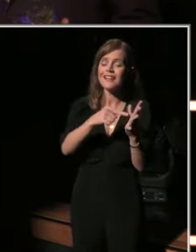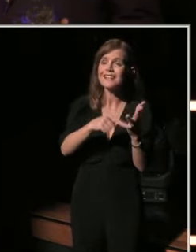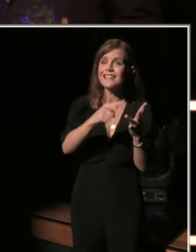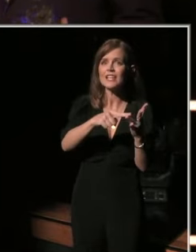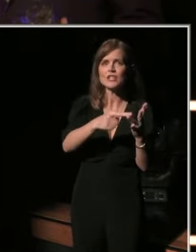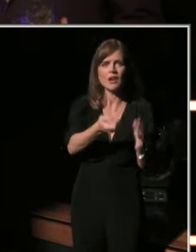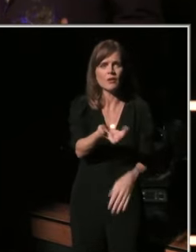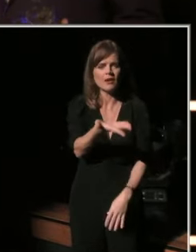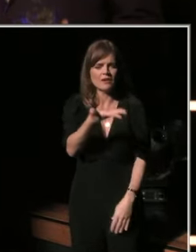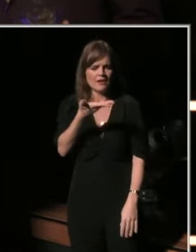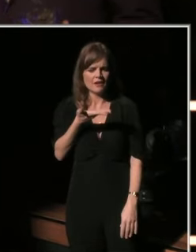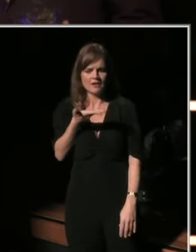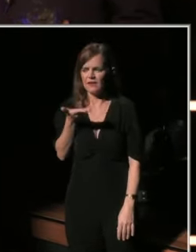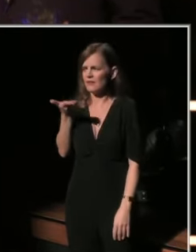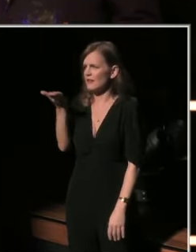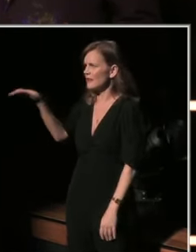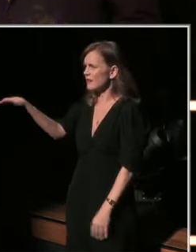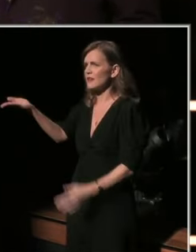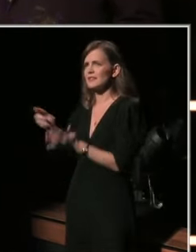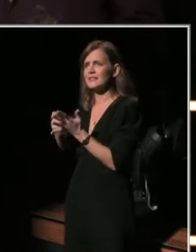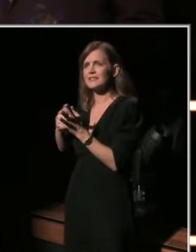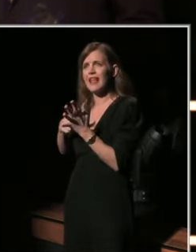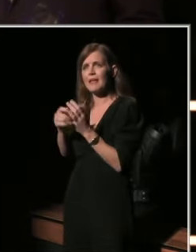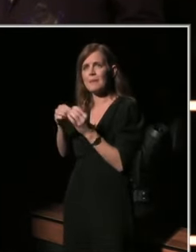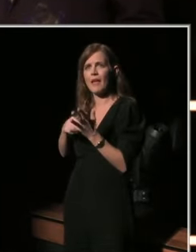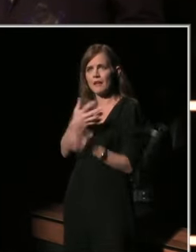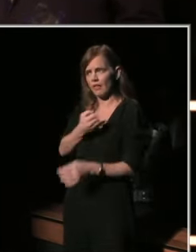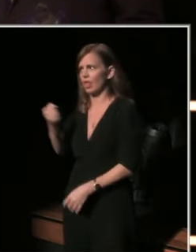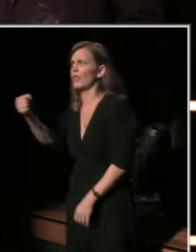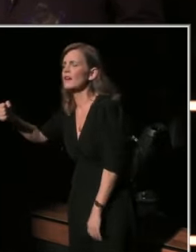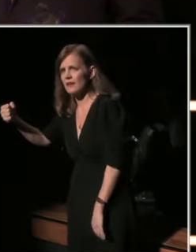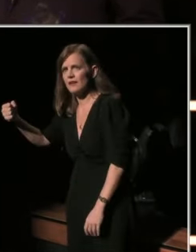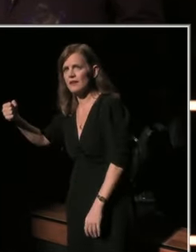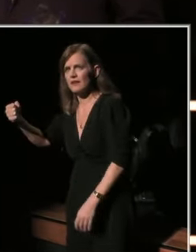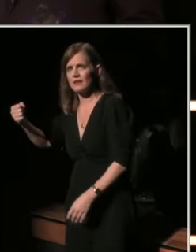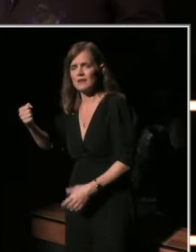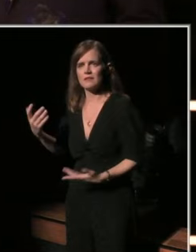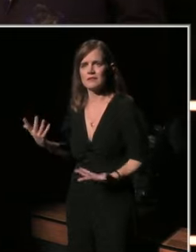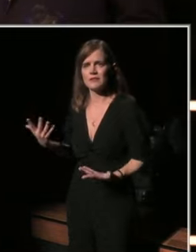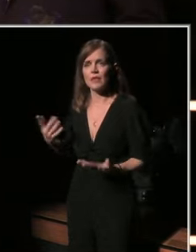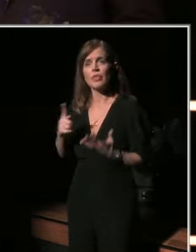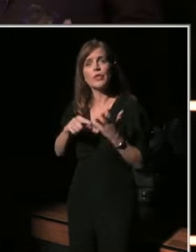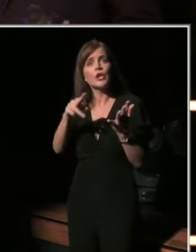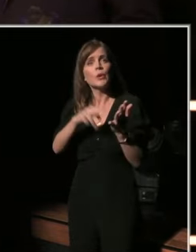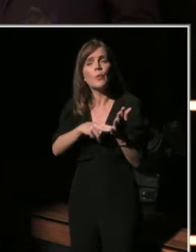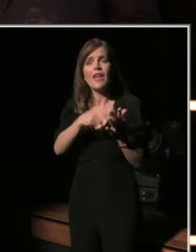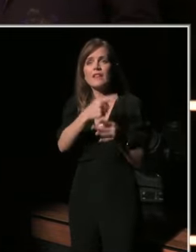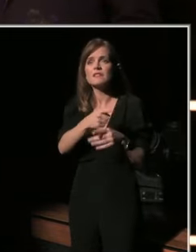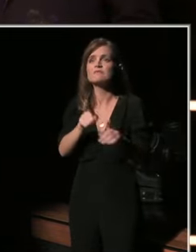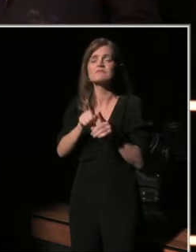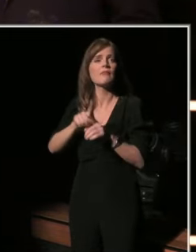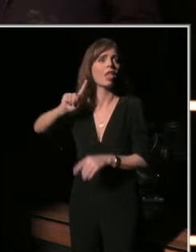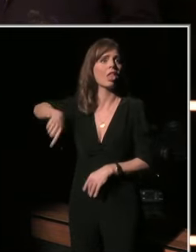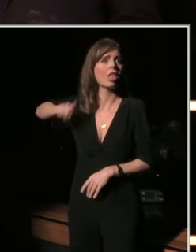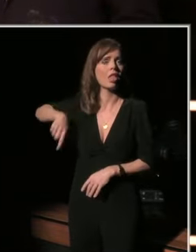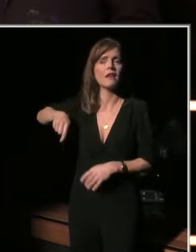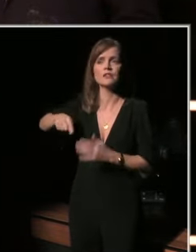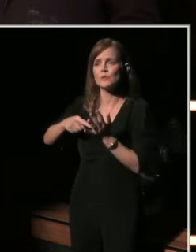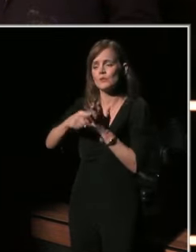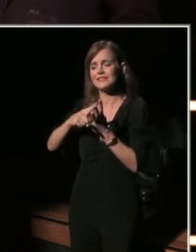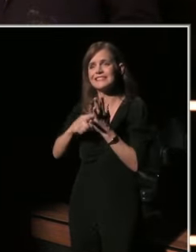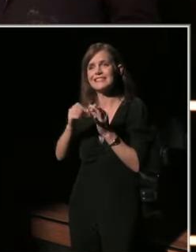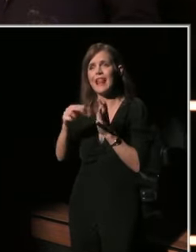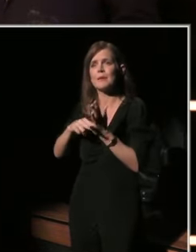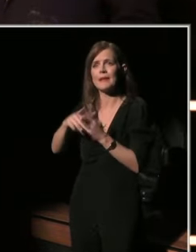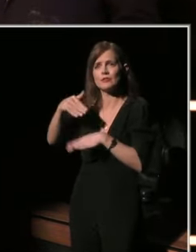handed us Afghans over to the Taliban terrorist group when they withdrew. The UN has turned a blind eye to the Taliban's